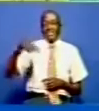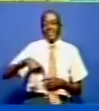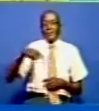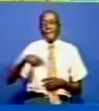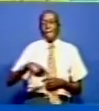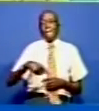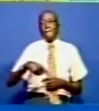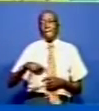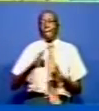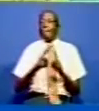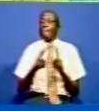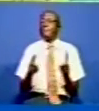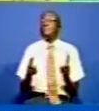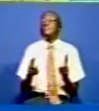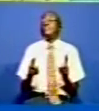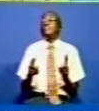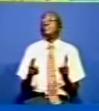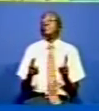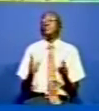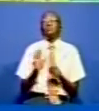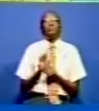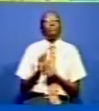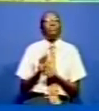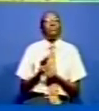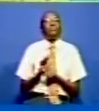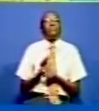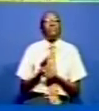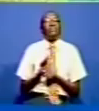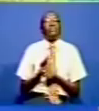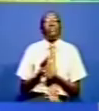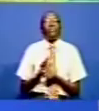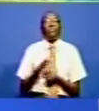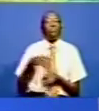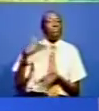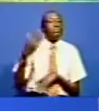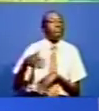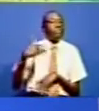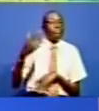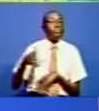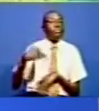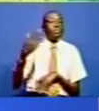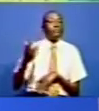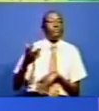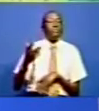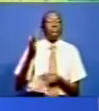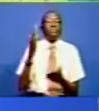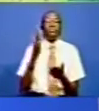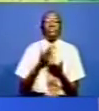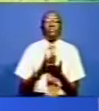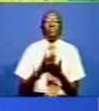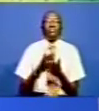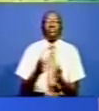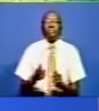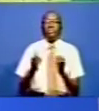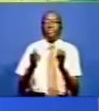At the moment, however, many are almost routinely suspended, and that implementation delayed